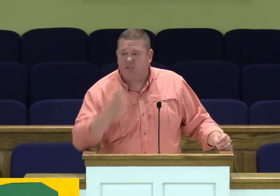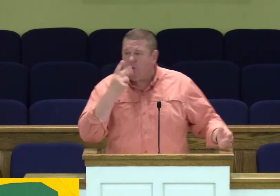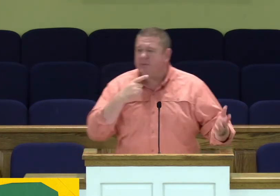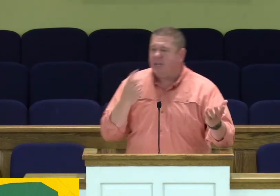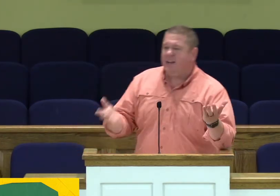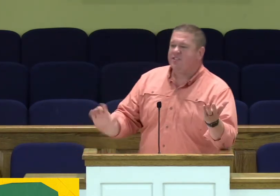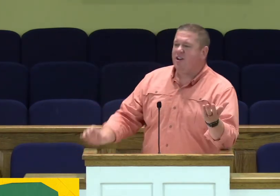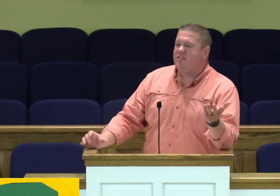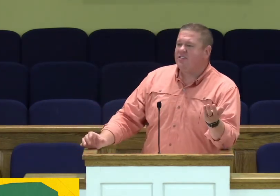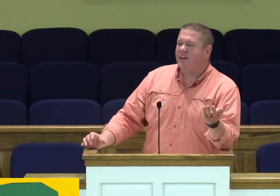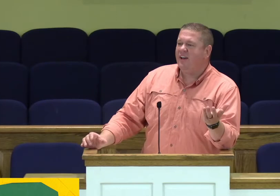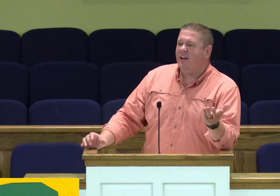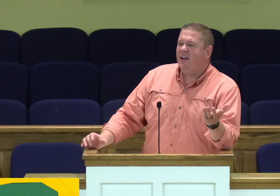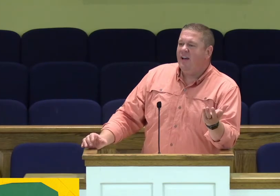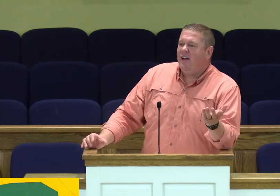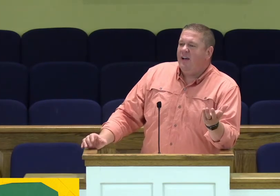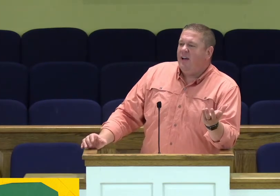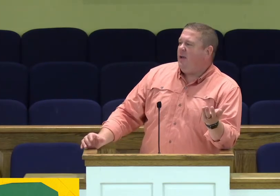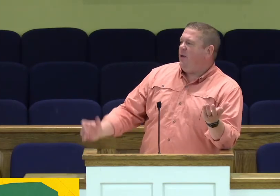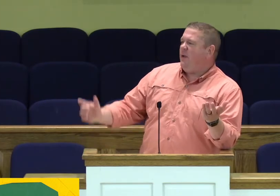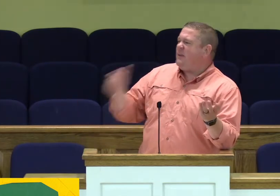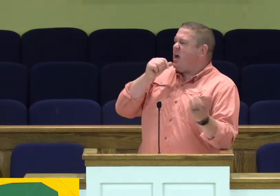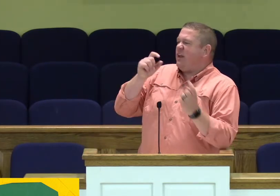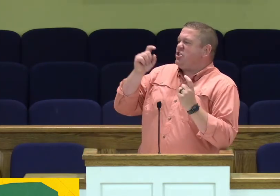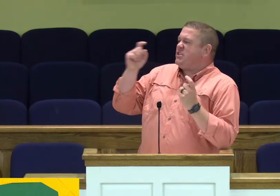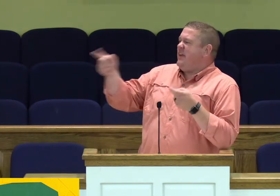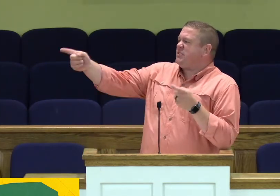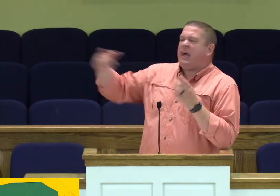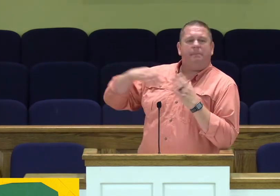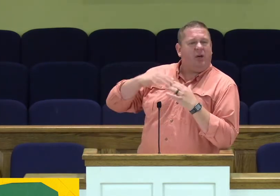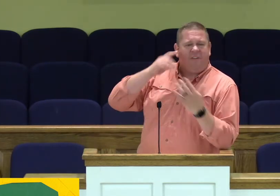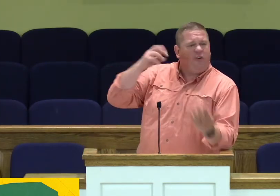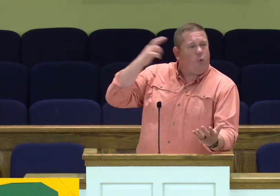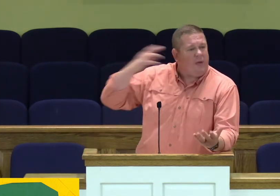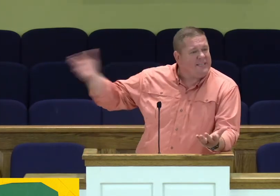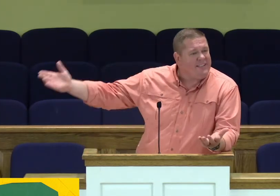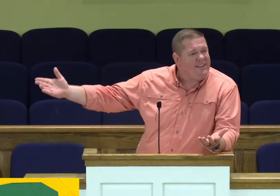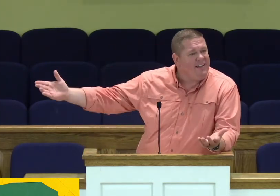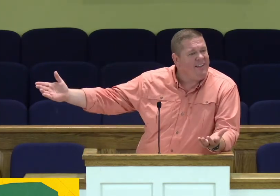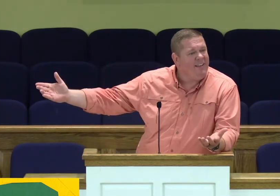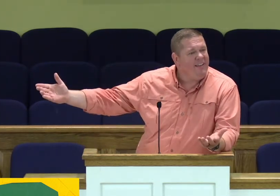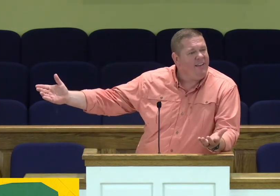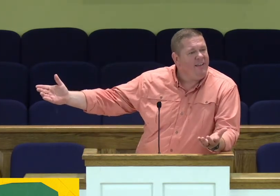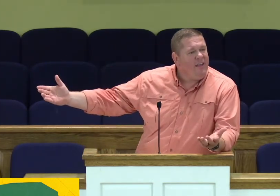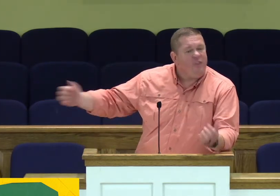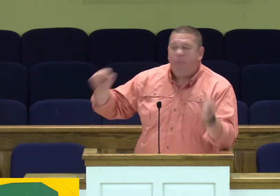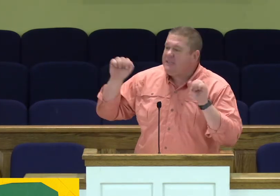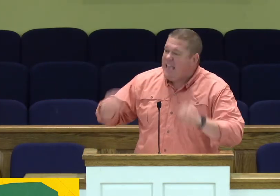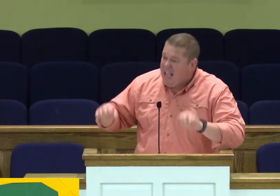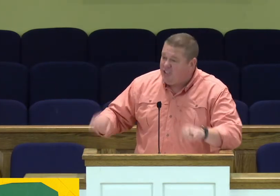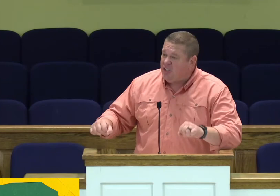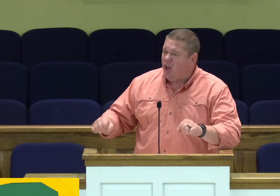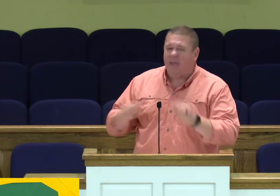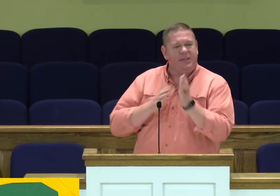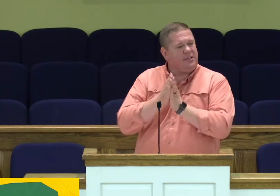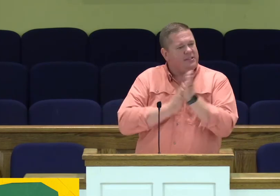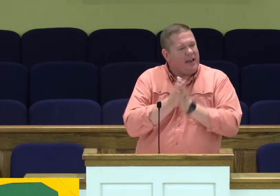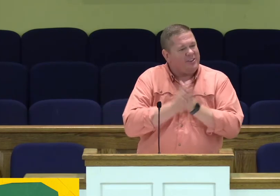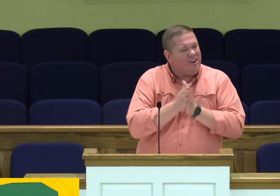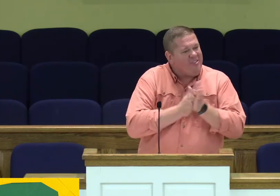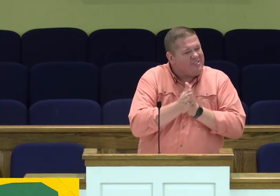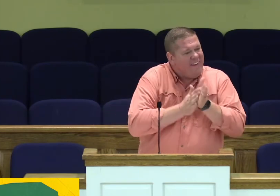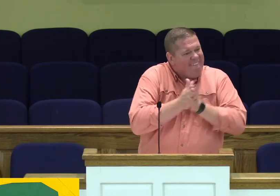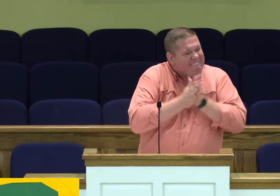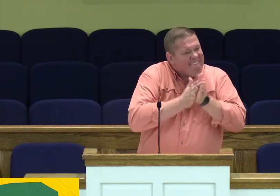Do you see what I'm saying here, church? He's not going to just give us that building for no reason. The potential ought to get us